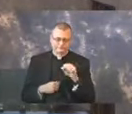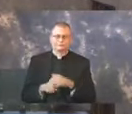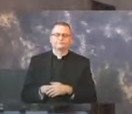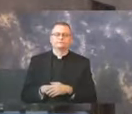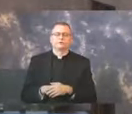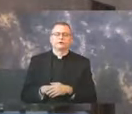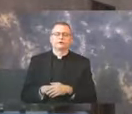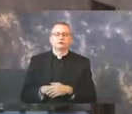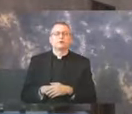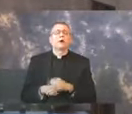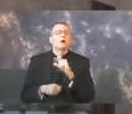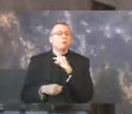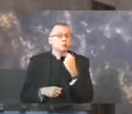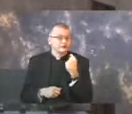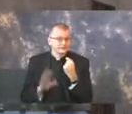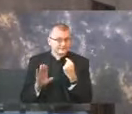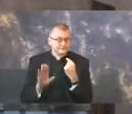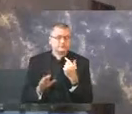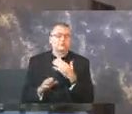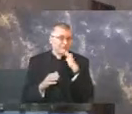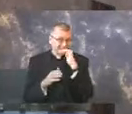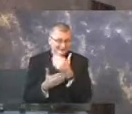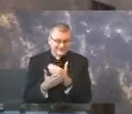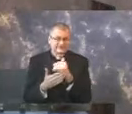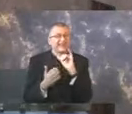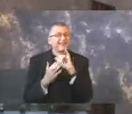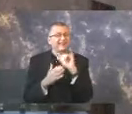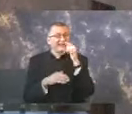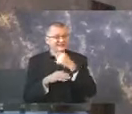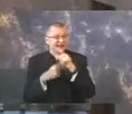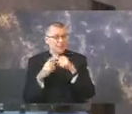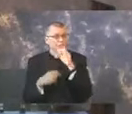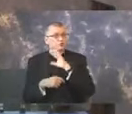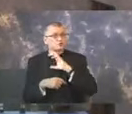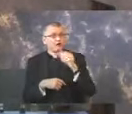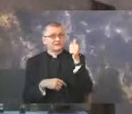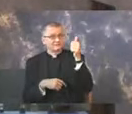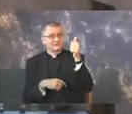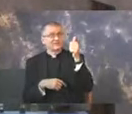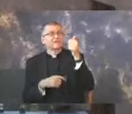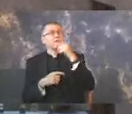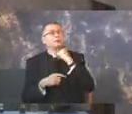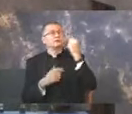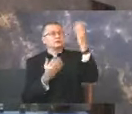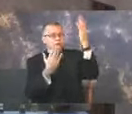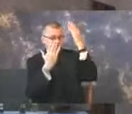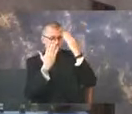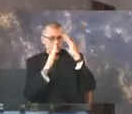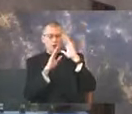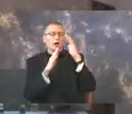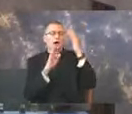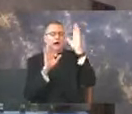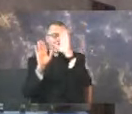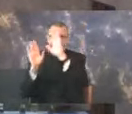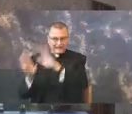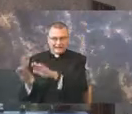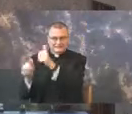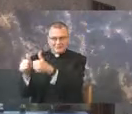Beloved sons, on the anniversary of that day when Christ our Lord conferred his priesthood on his apostles and on